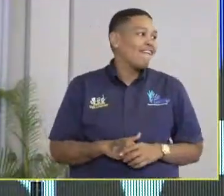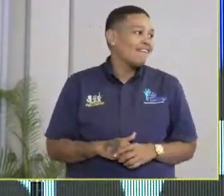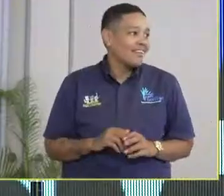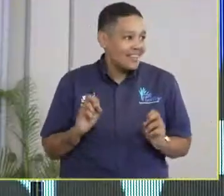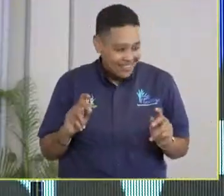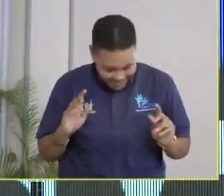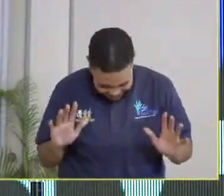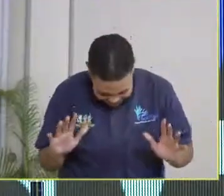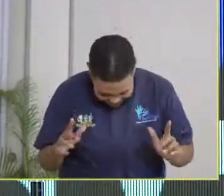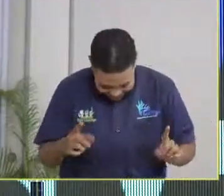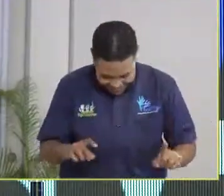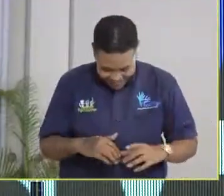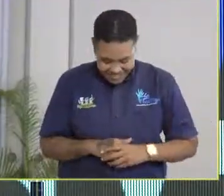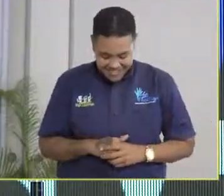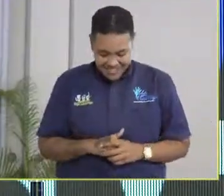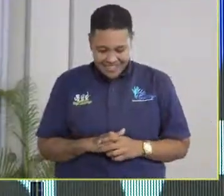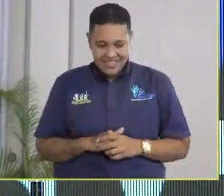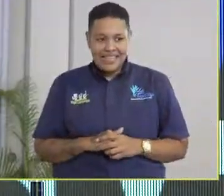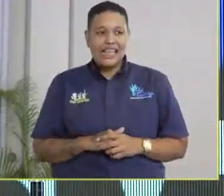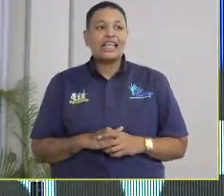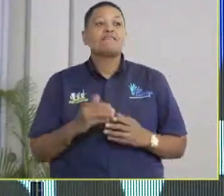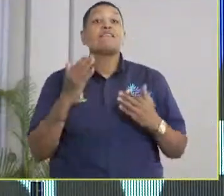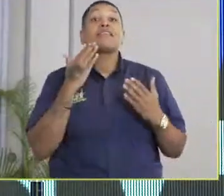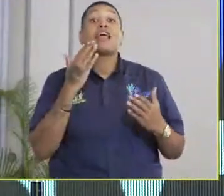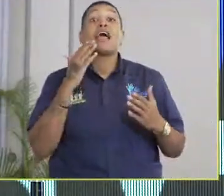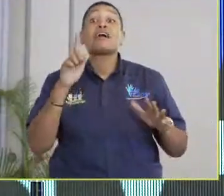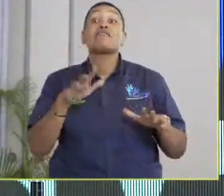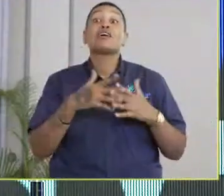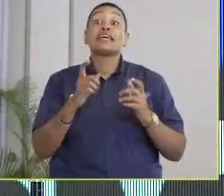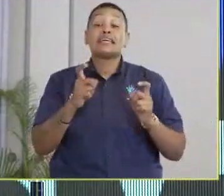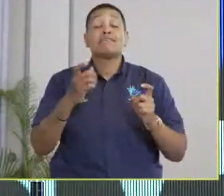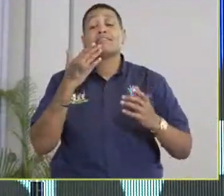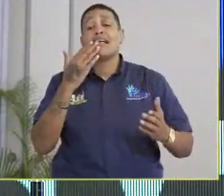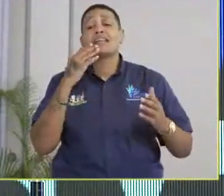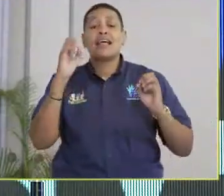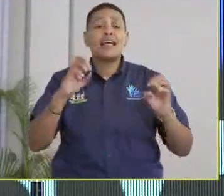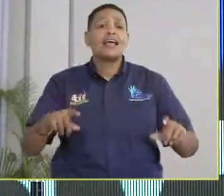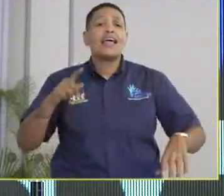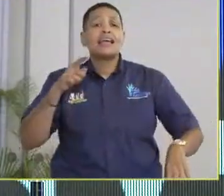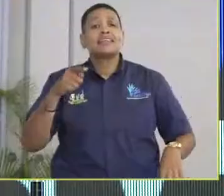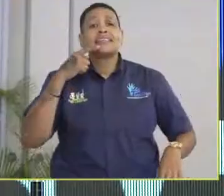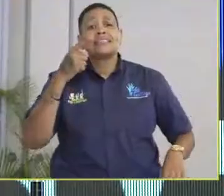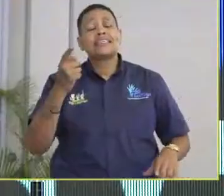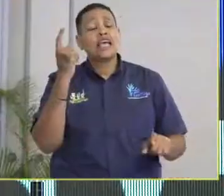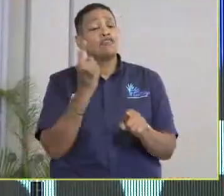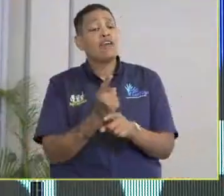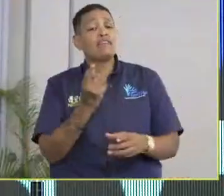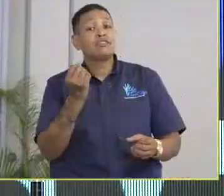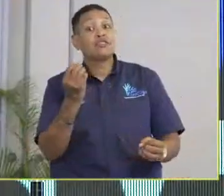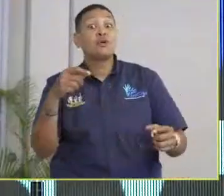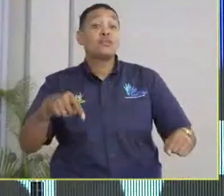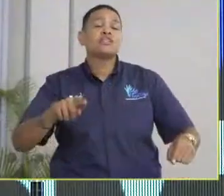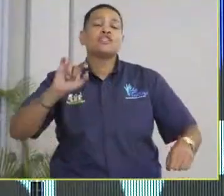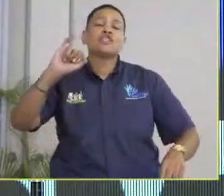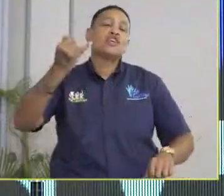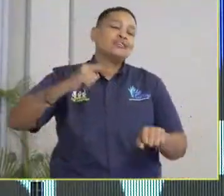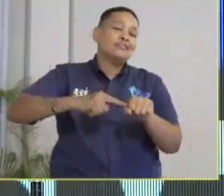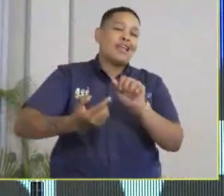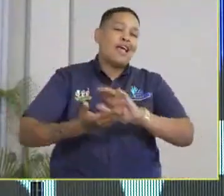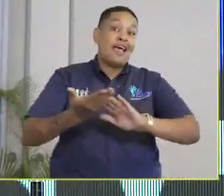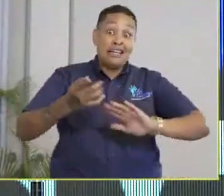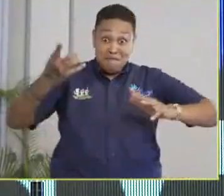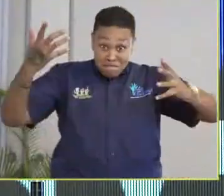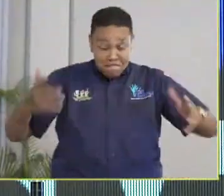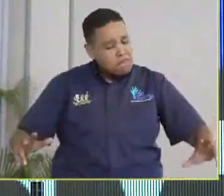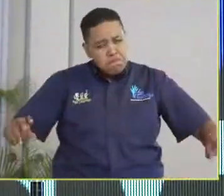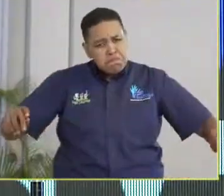good. Thank you so much, ma'am, for giving us that vote of thanks. And as she said, and rightfully so, this is just the beginning. So it's not